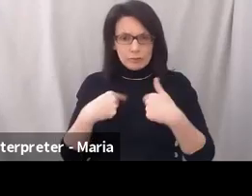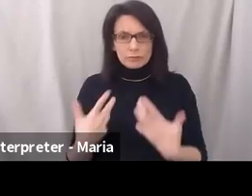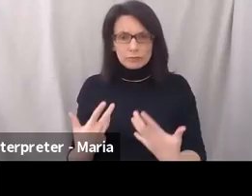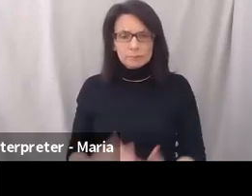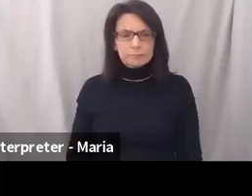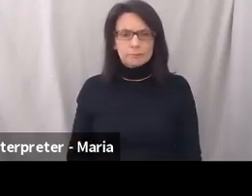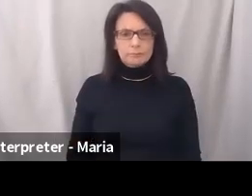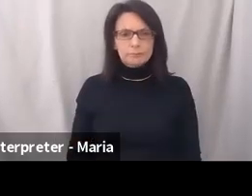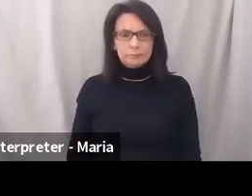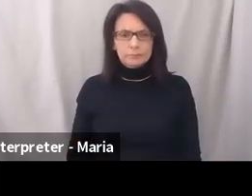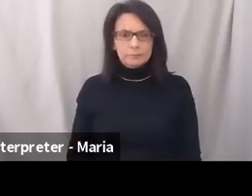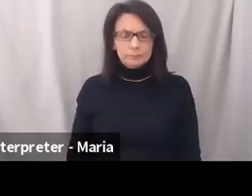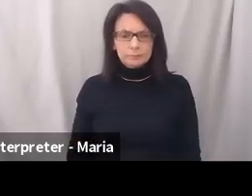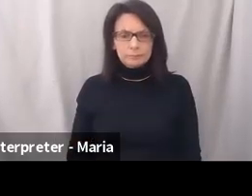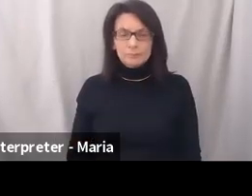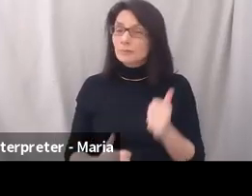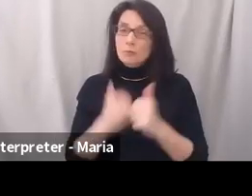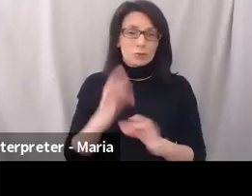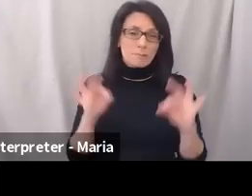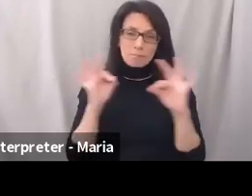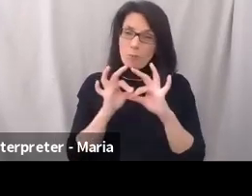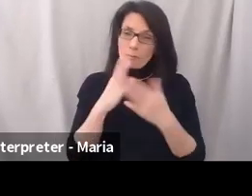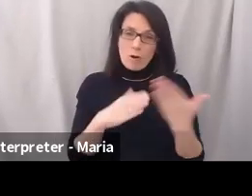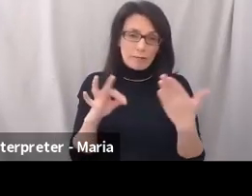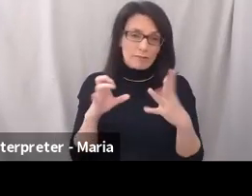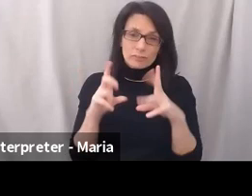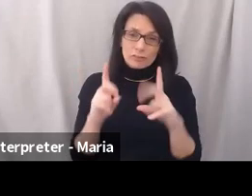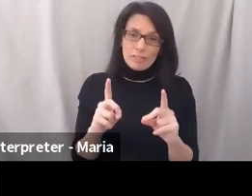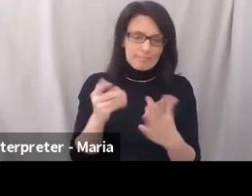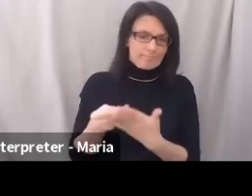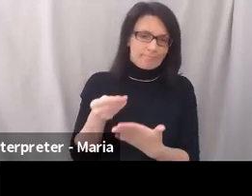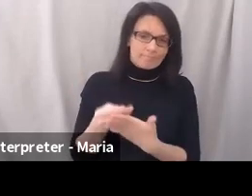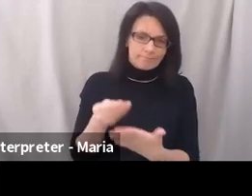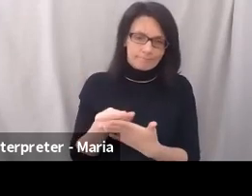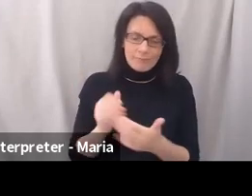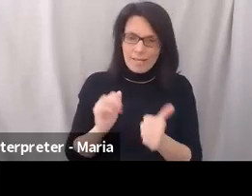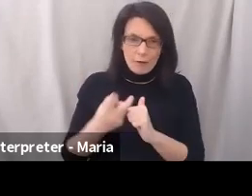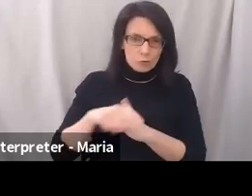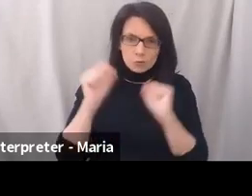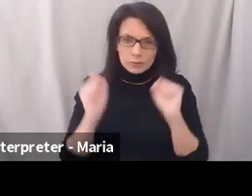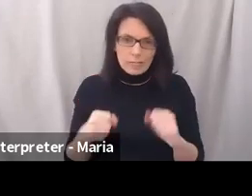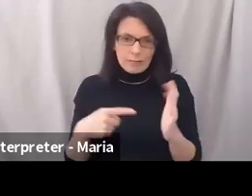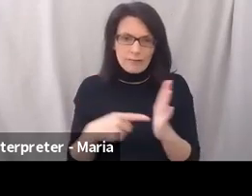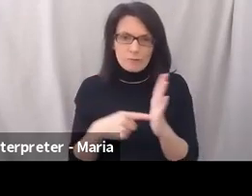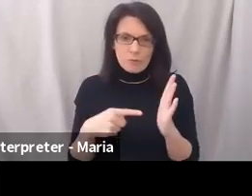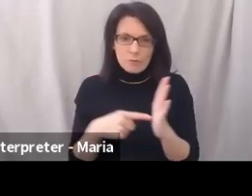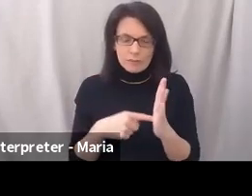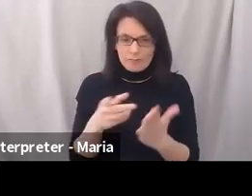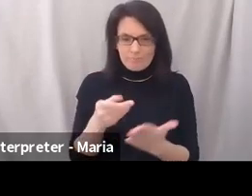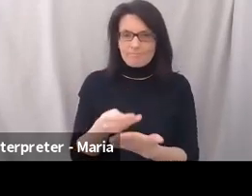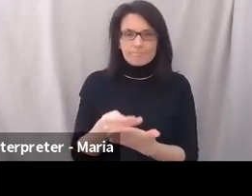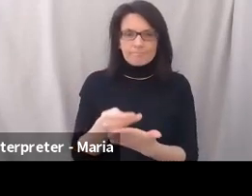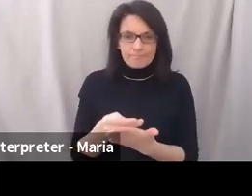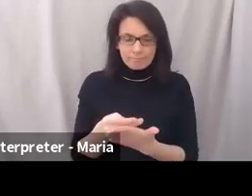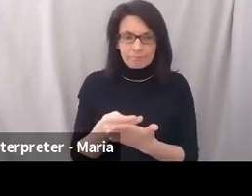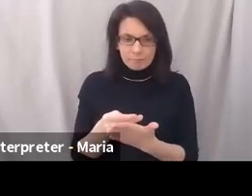But the most important part of education is the finances, how you are going to afford it. So you probably need